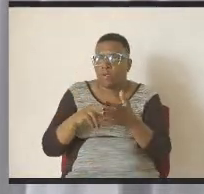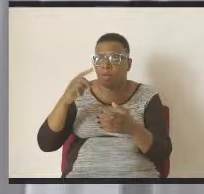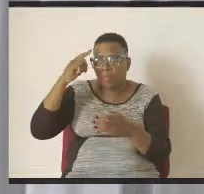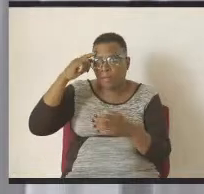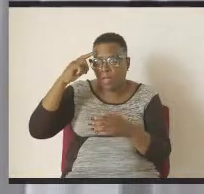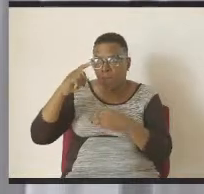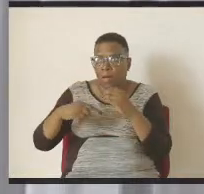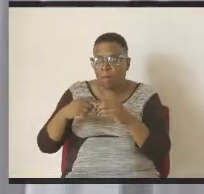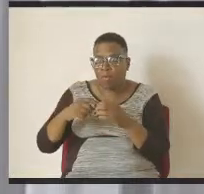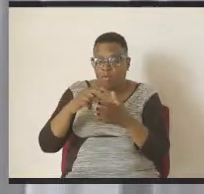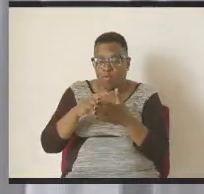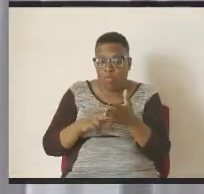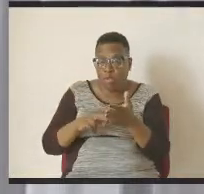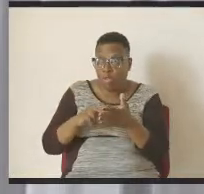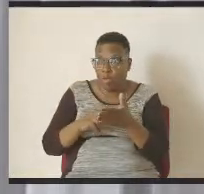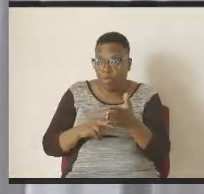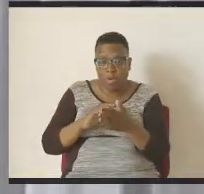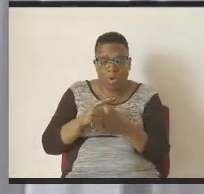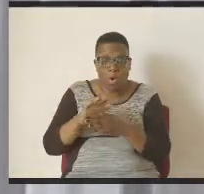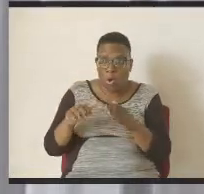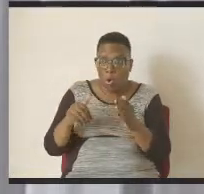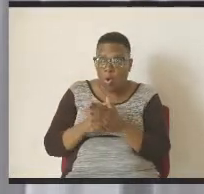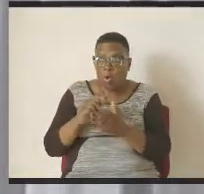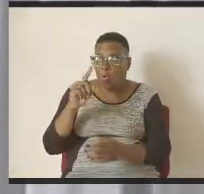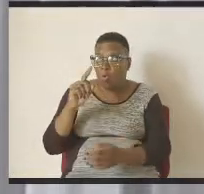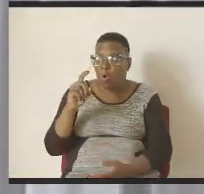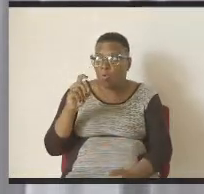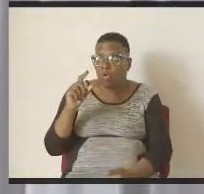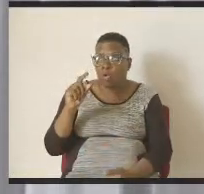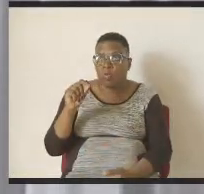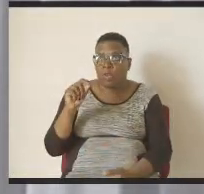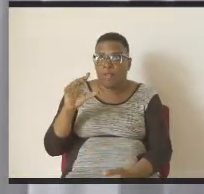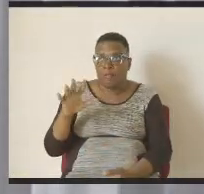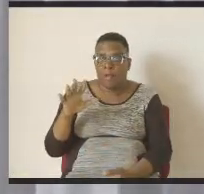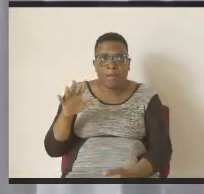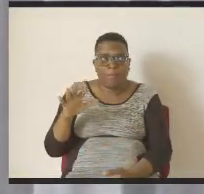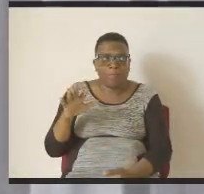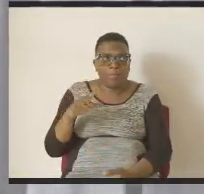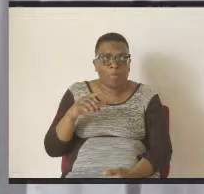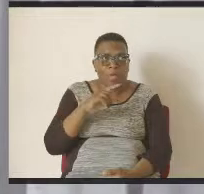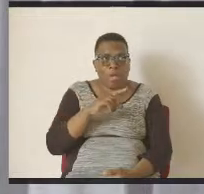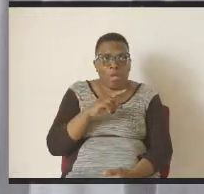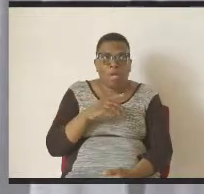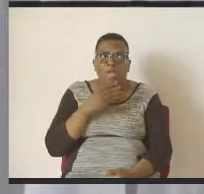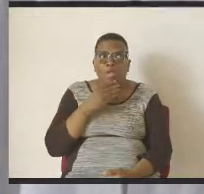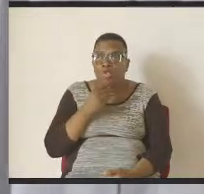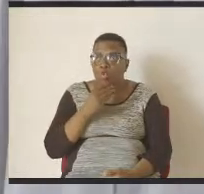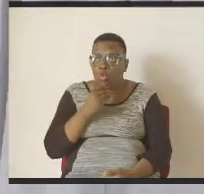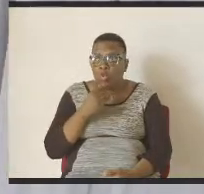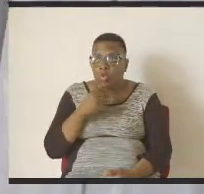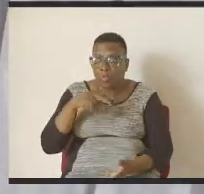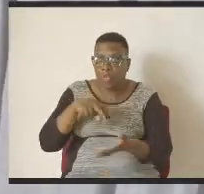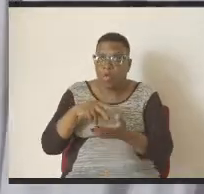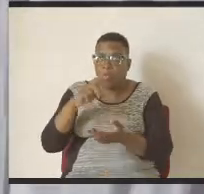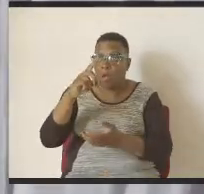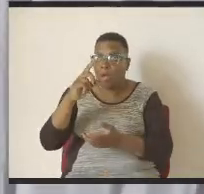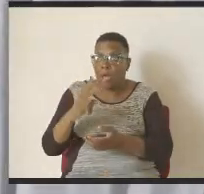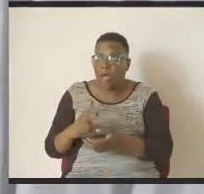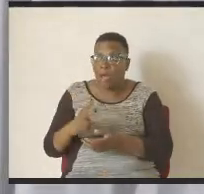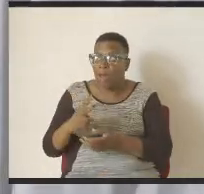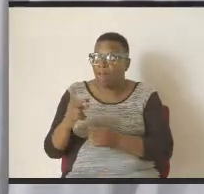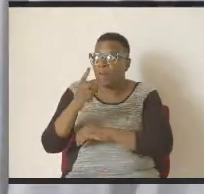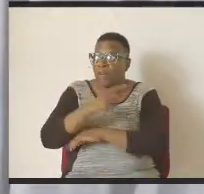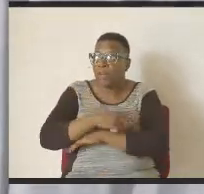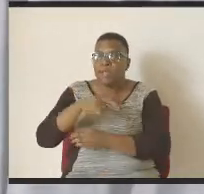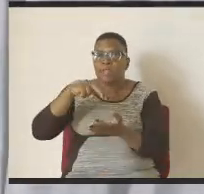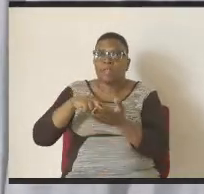story. And the Jewish people, listening to their story, stood for half the day listening to Moses. Very reverent about